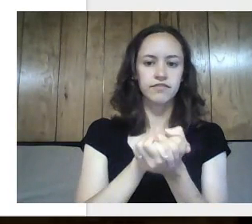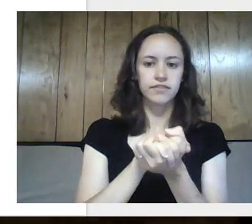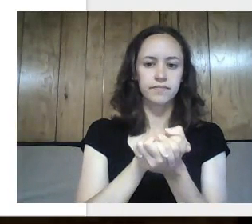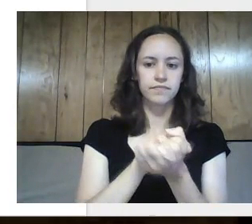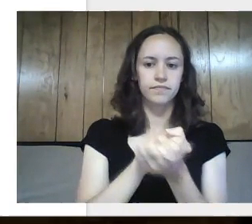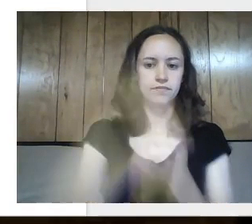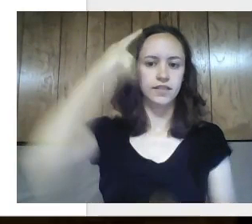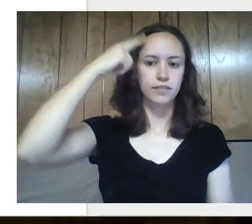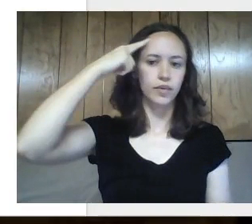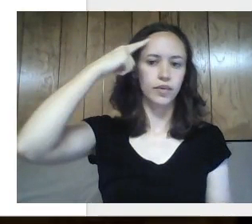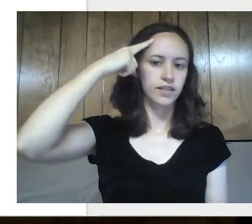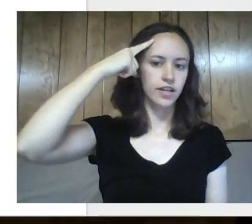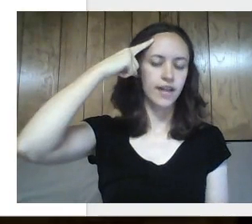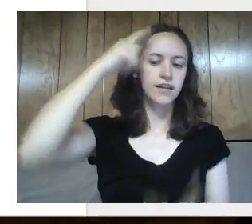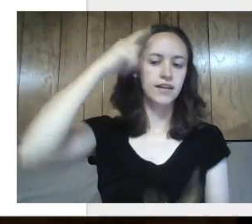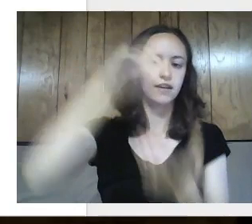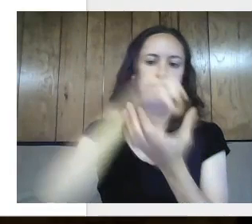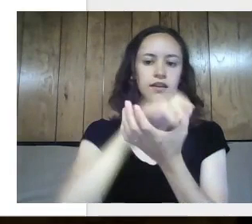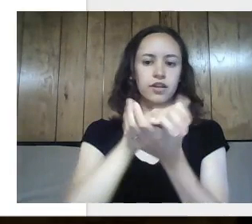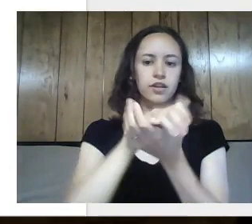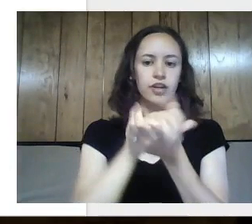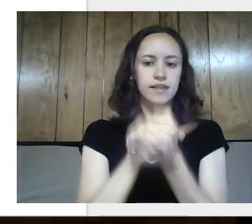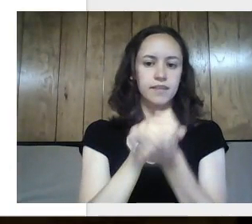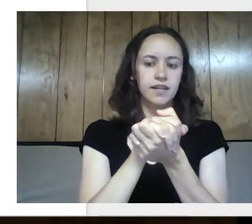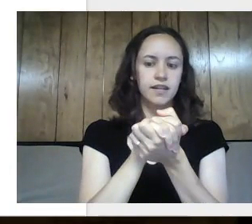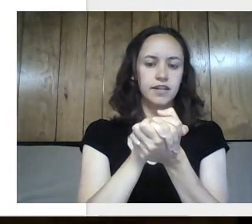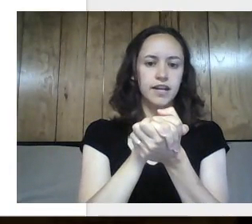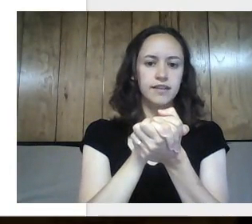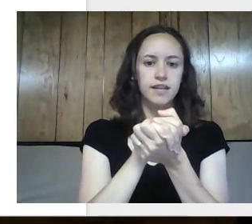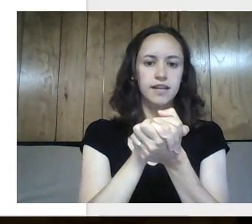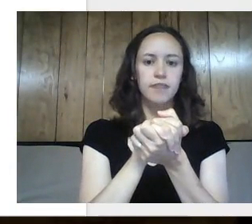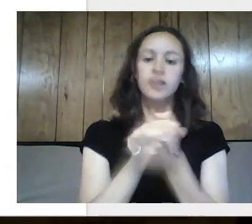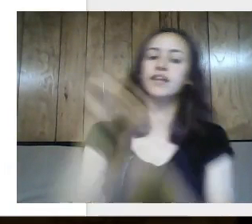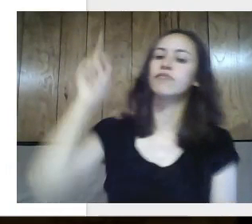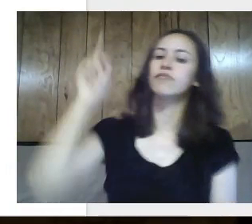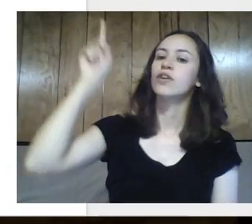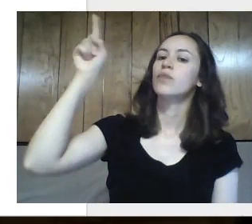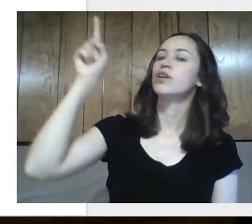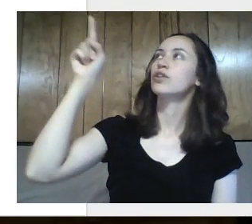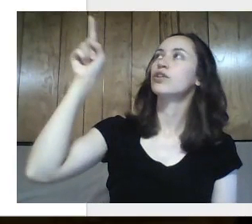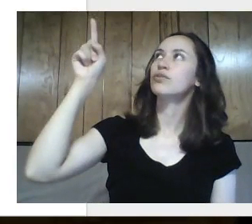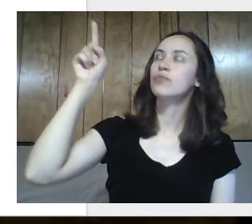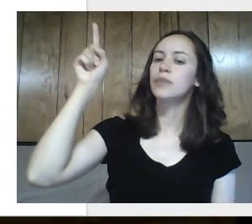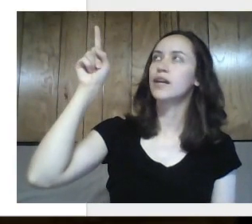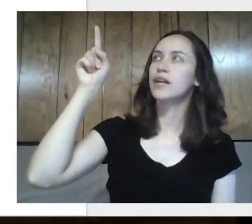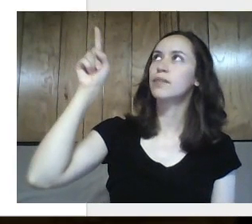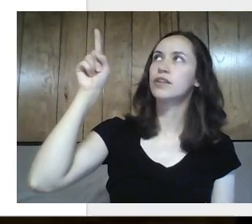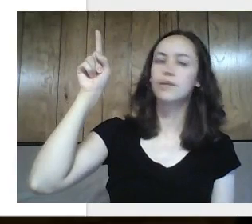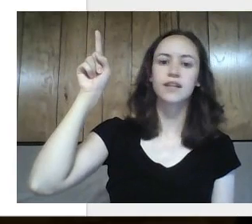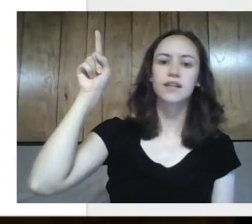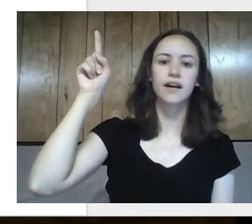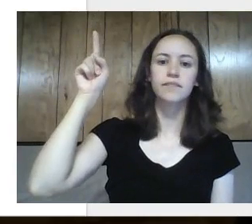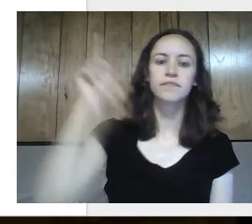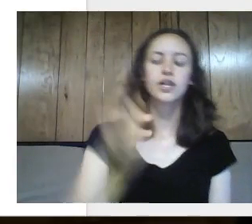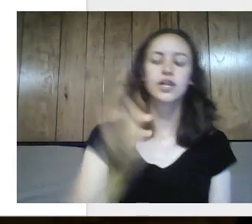believe. It's pointing to your head, grasping it in your hands. I believe what we point up and look